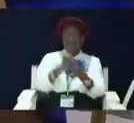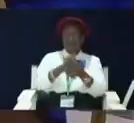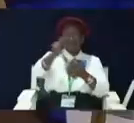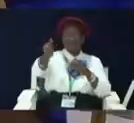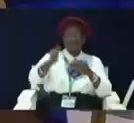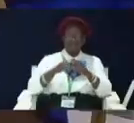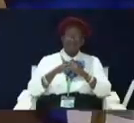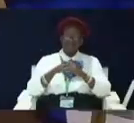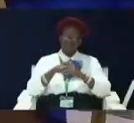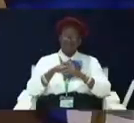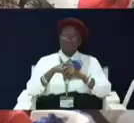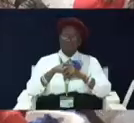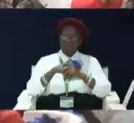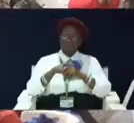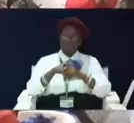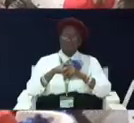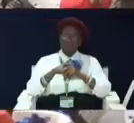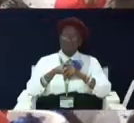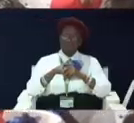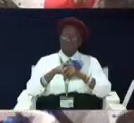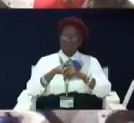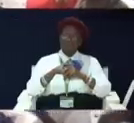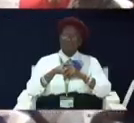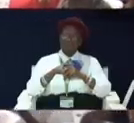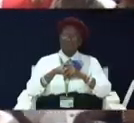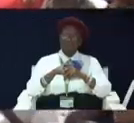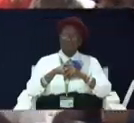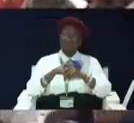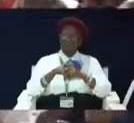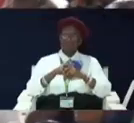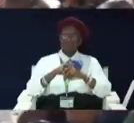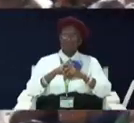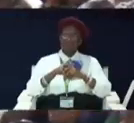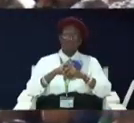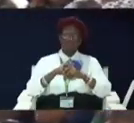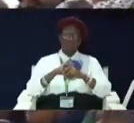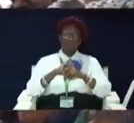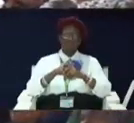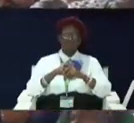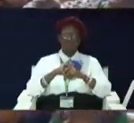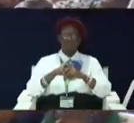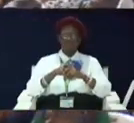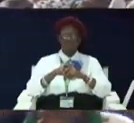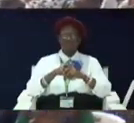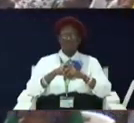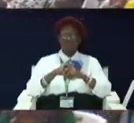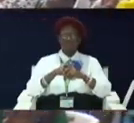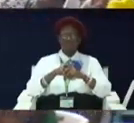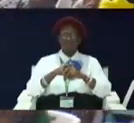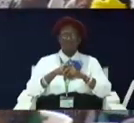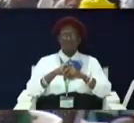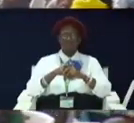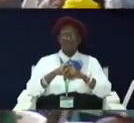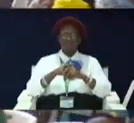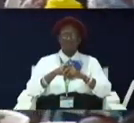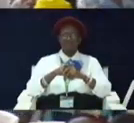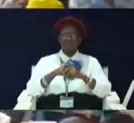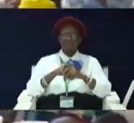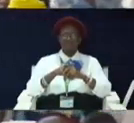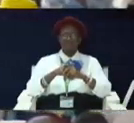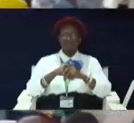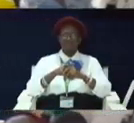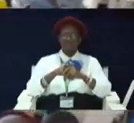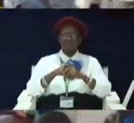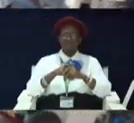Gbogbo egun ati randeran ti n be ninu ileto yin ilu yin ati opolopo ibi ti e n gbe loni mo fagile